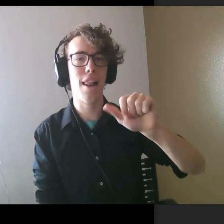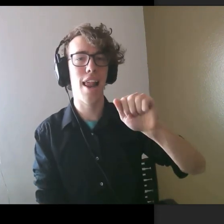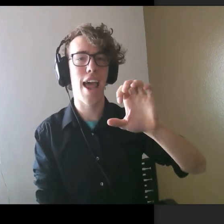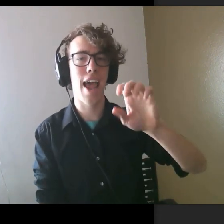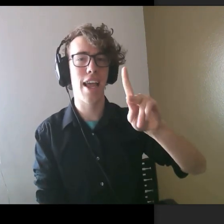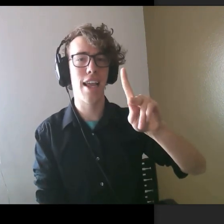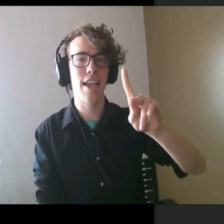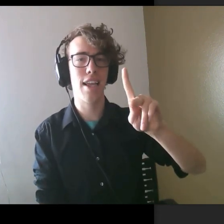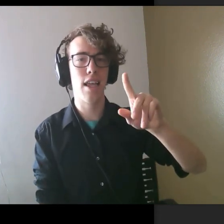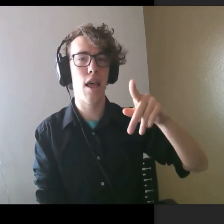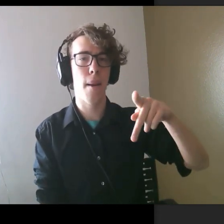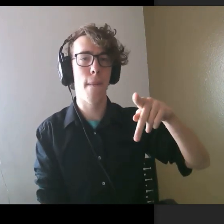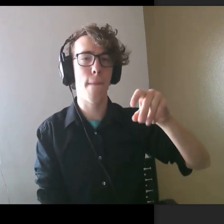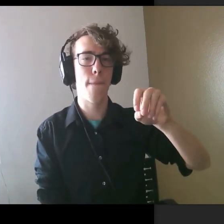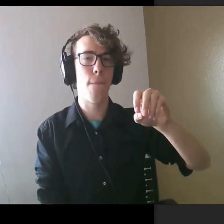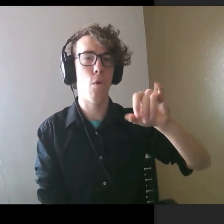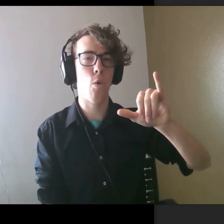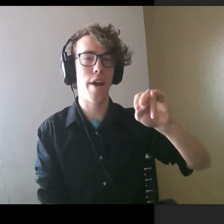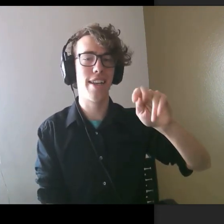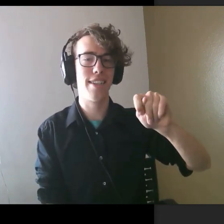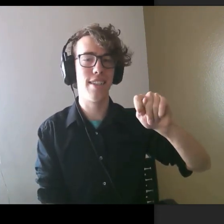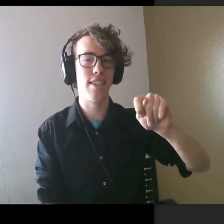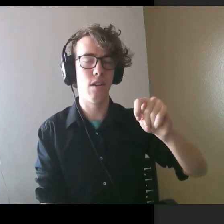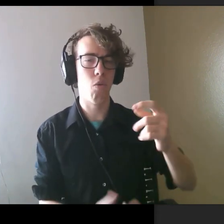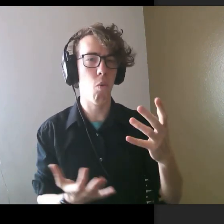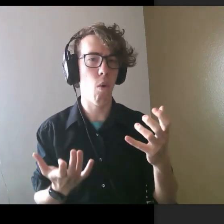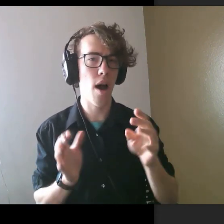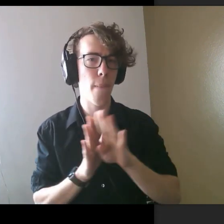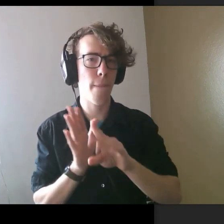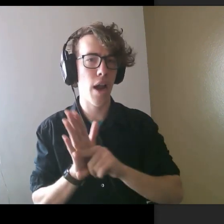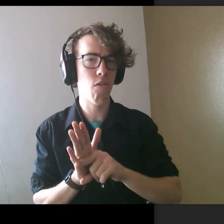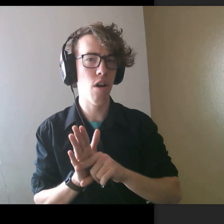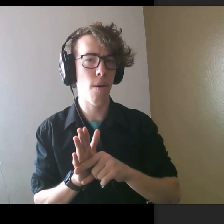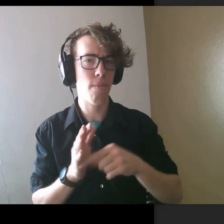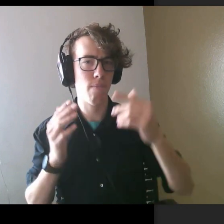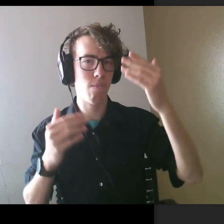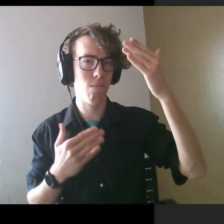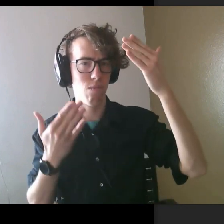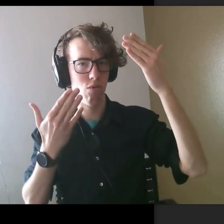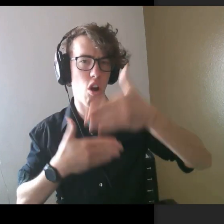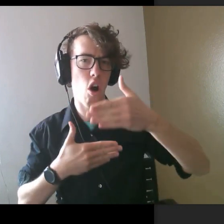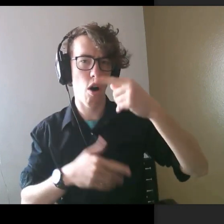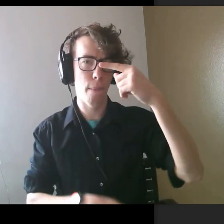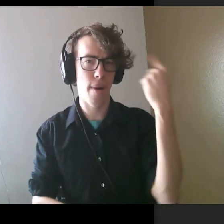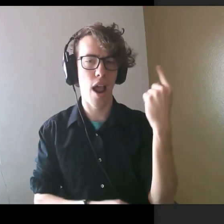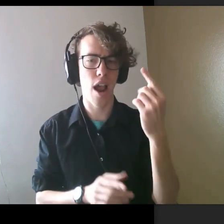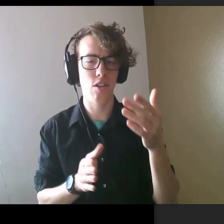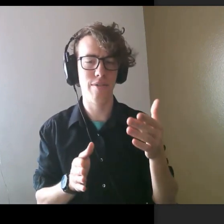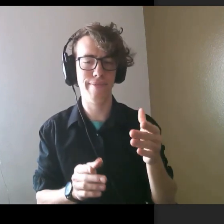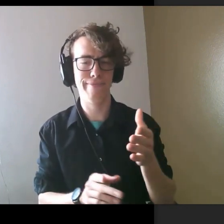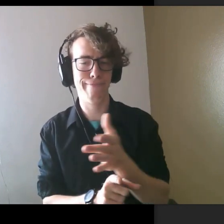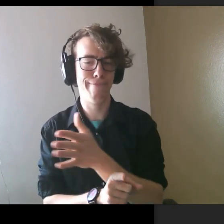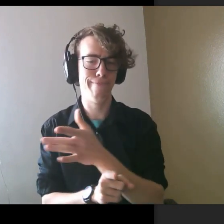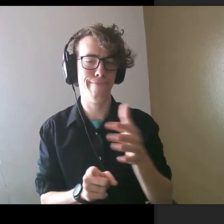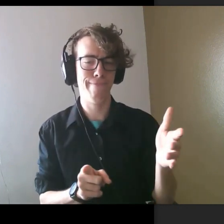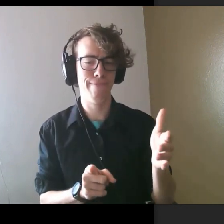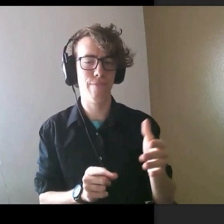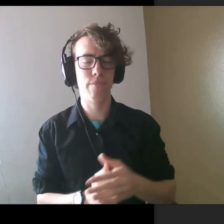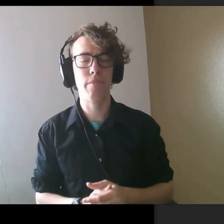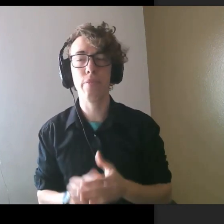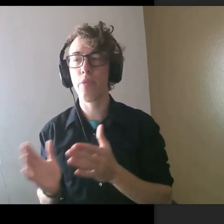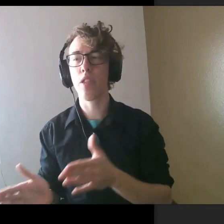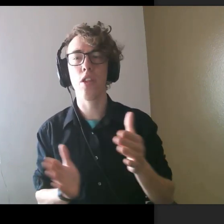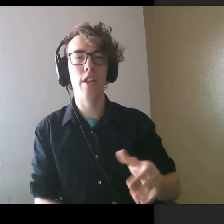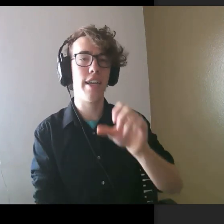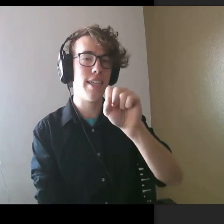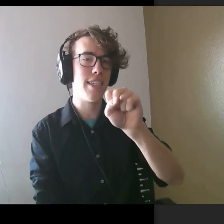pretty black, but again, I don't want to lose detail, so I'm going to go a little darker. I'm not going to play with saturation or